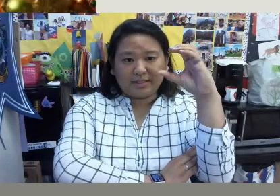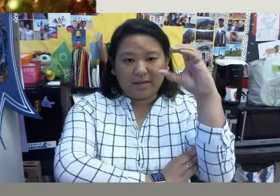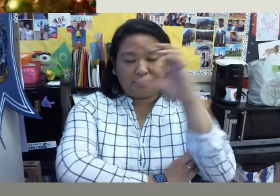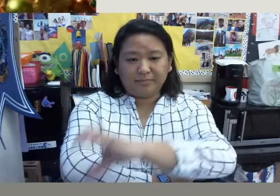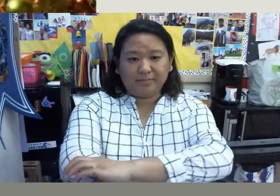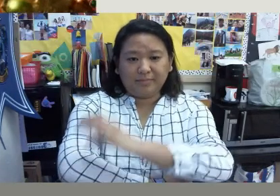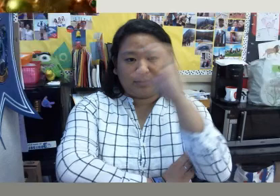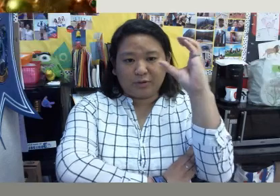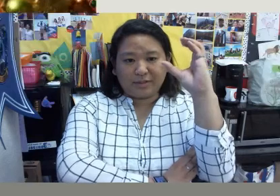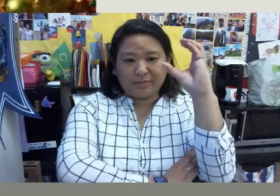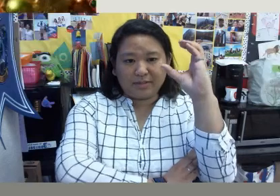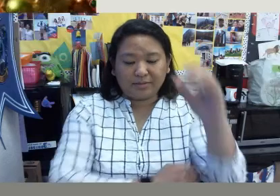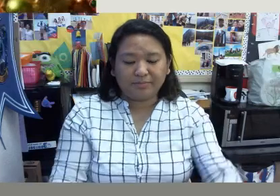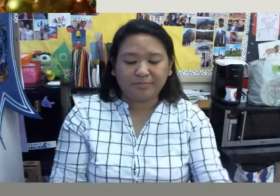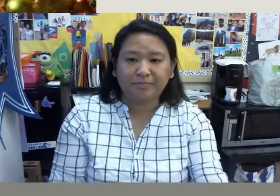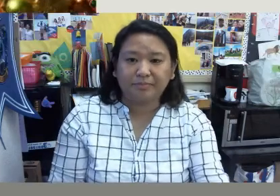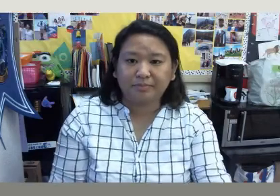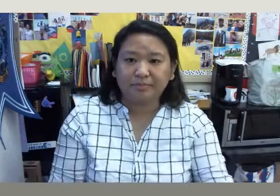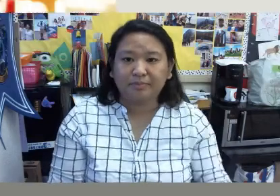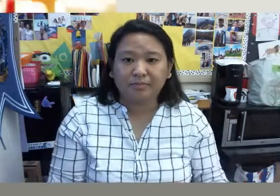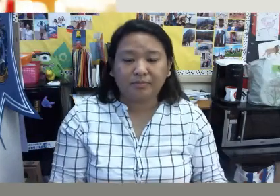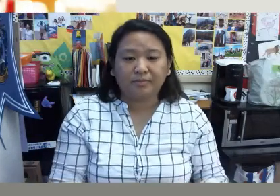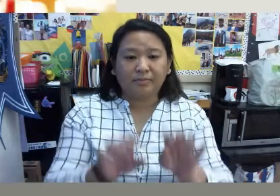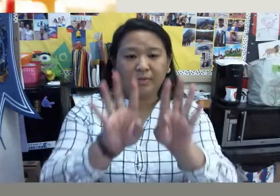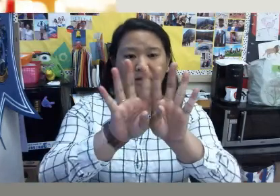Christmas with a C. Christmas.